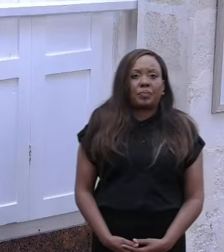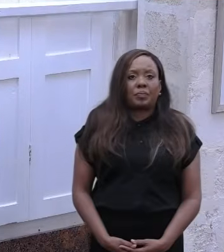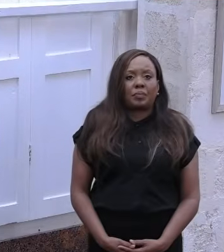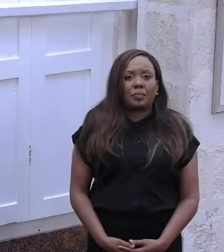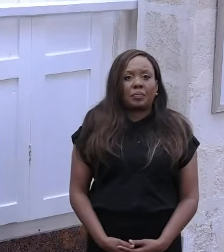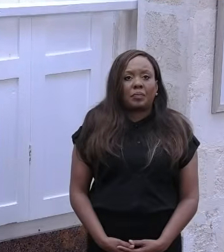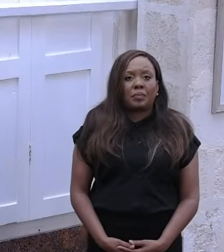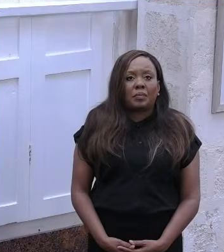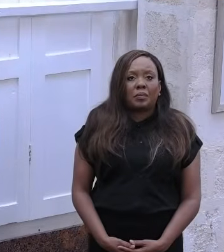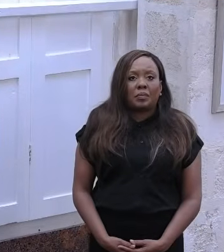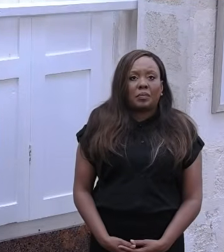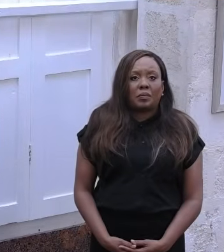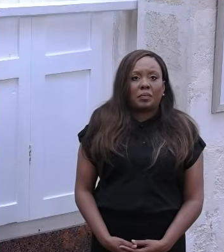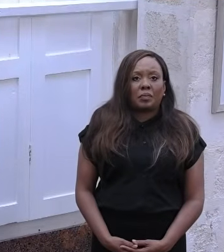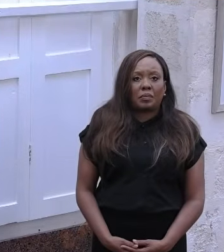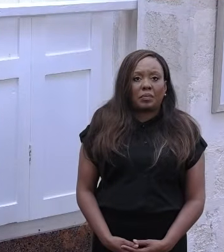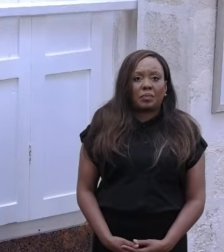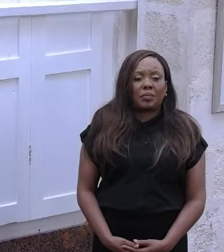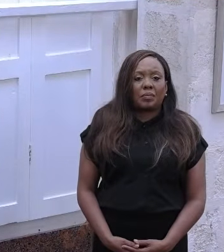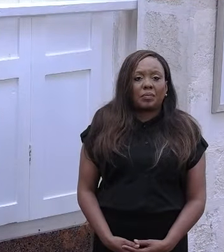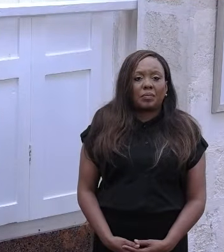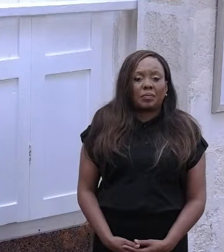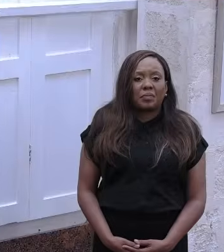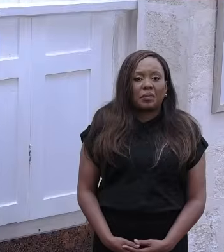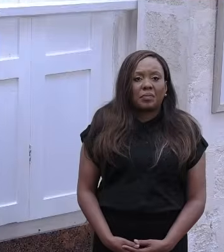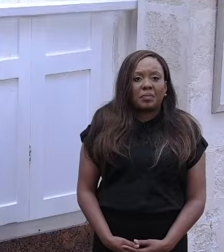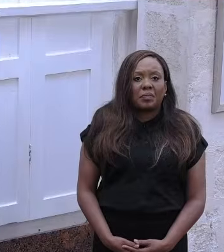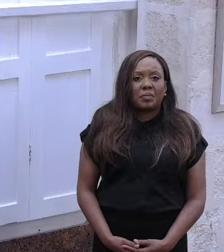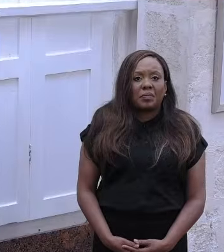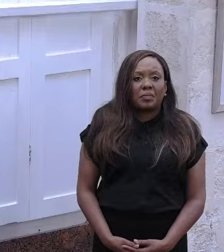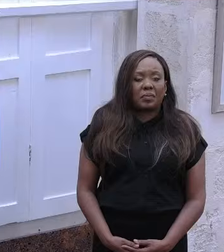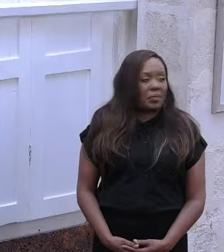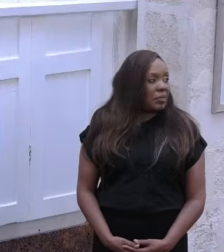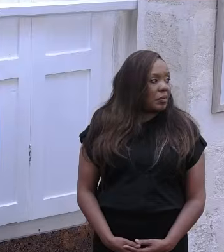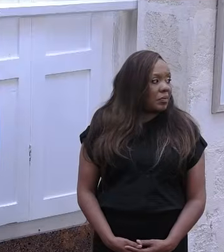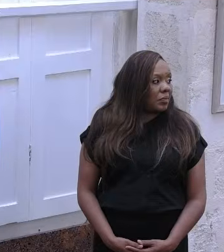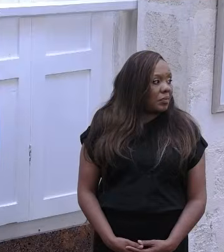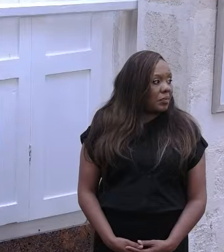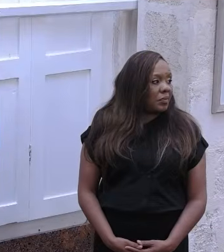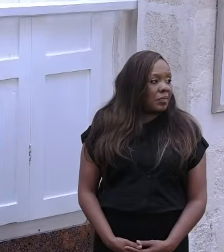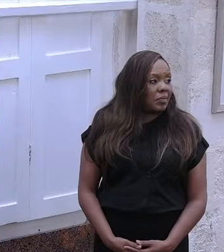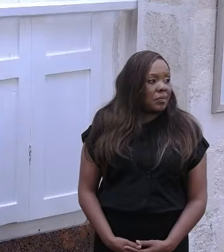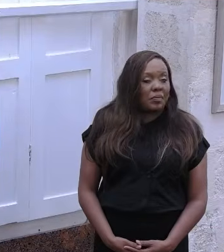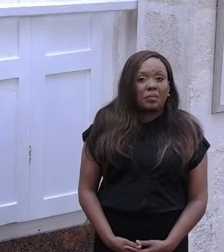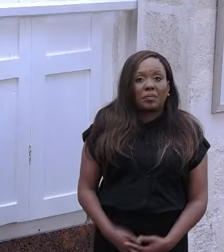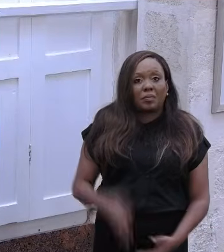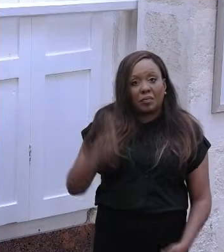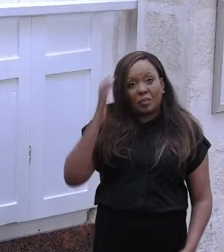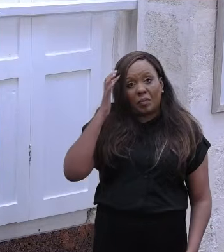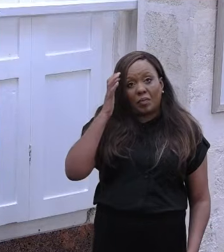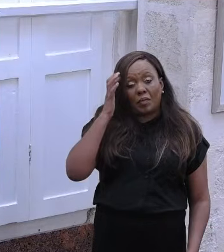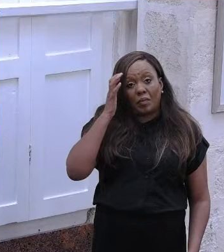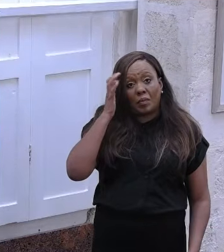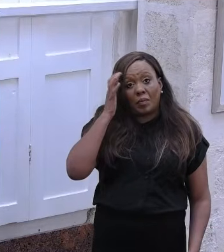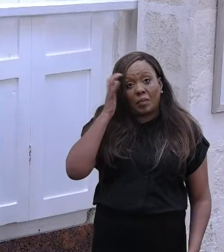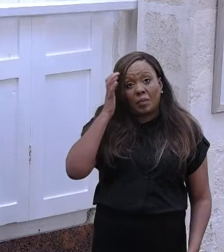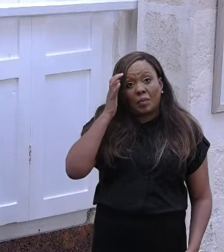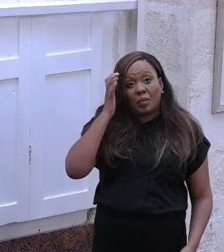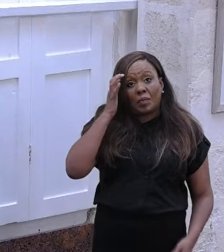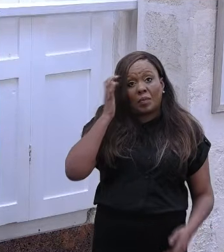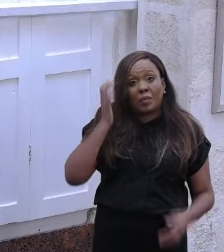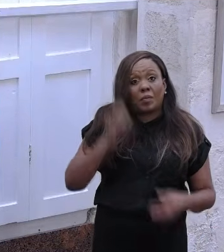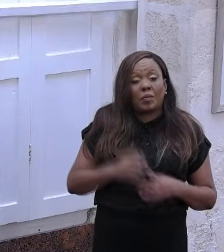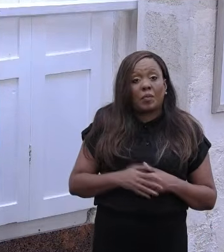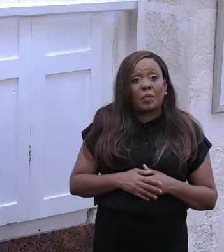If I may. Back to you, Minister Husband. I think one of the disadvantages, because in my constituency there is that